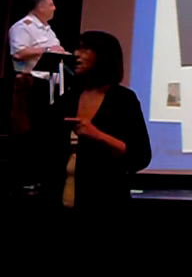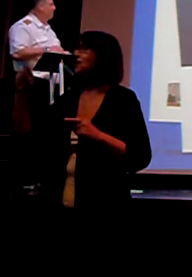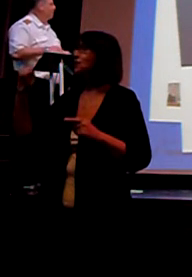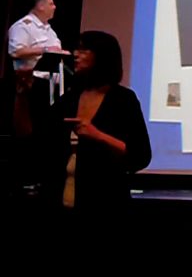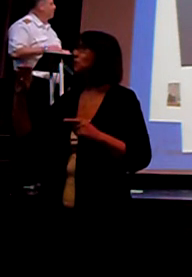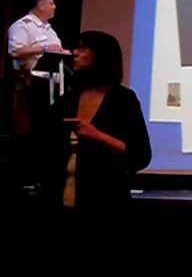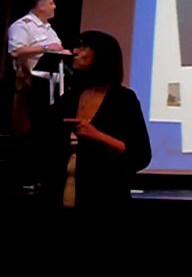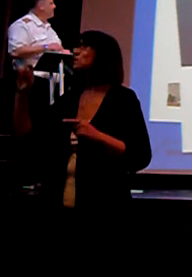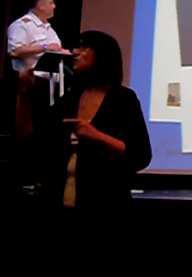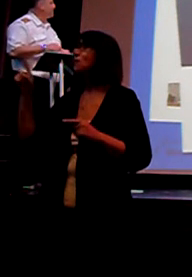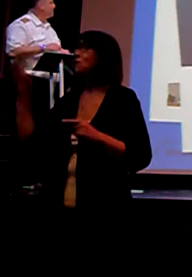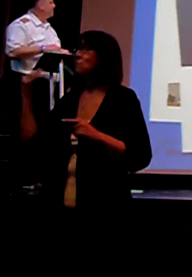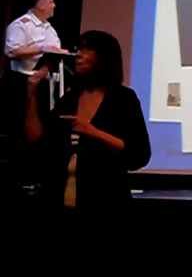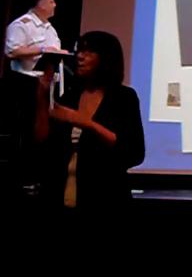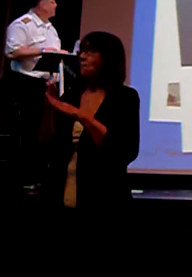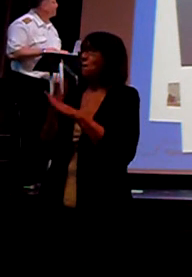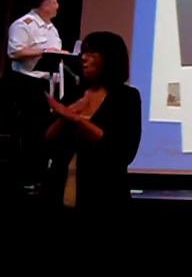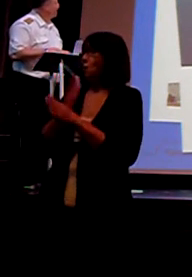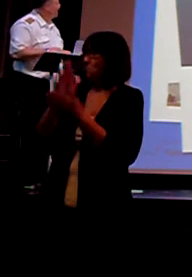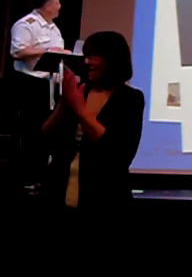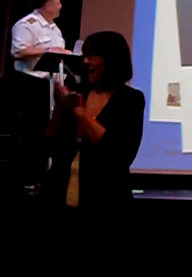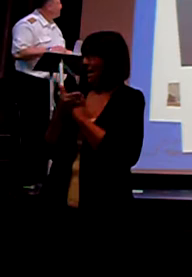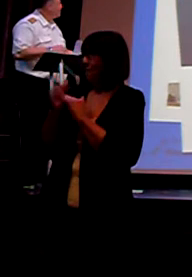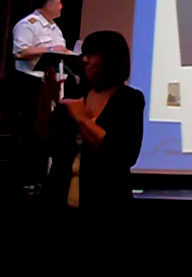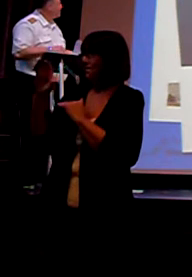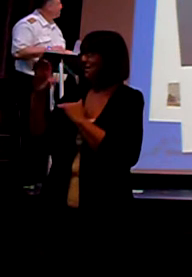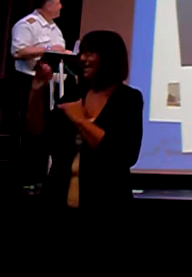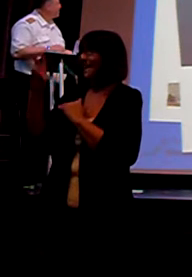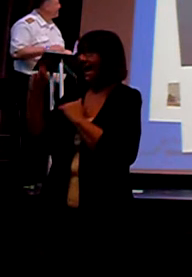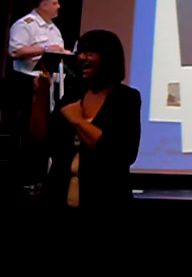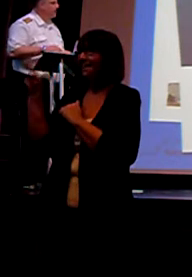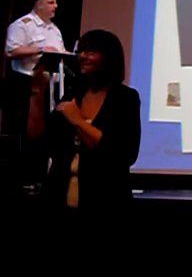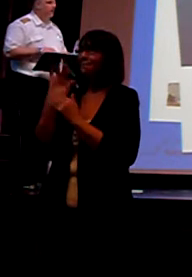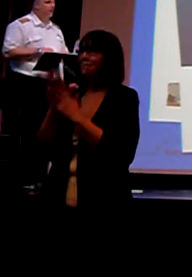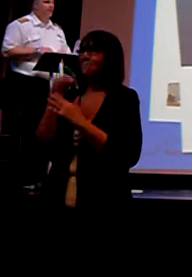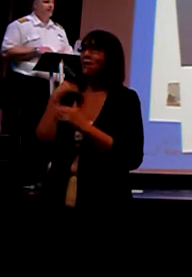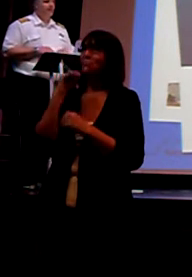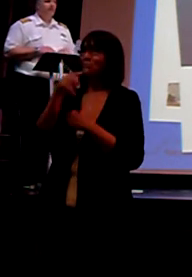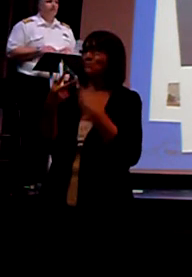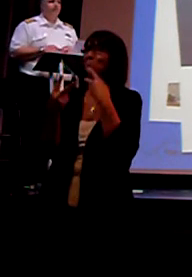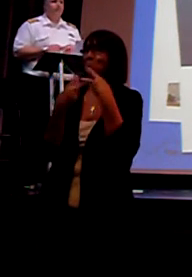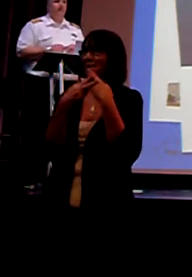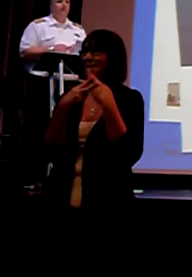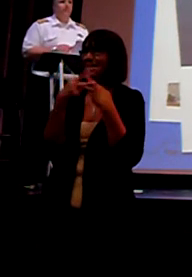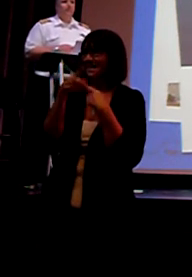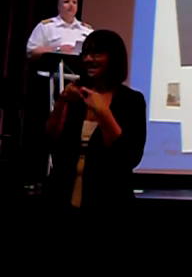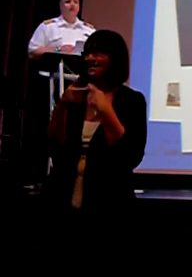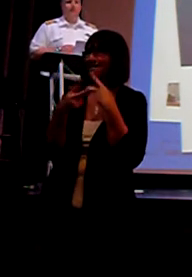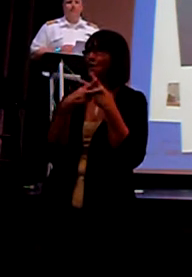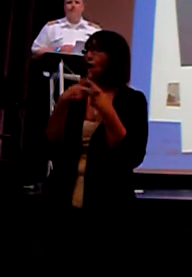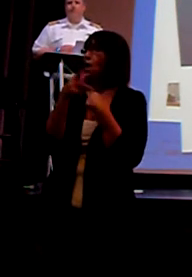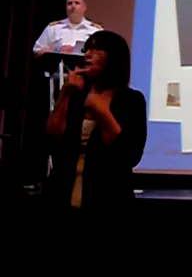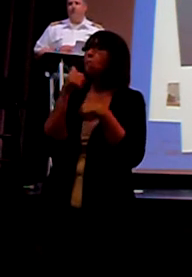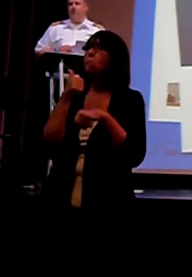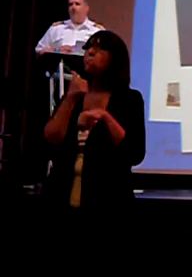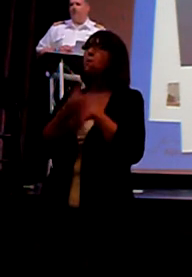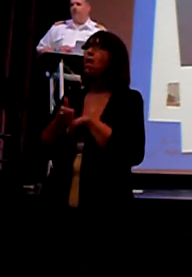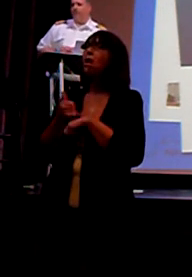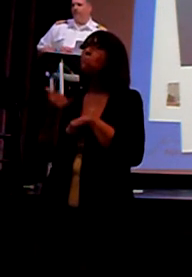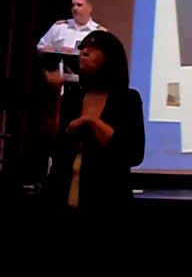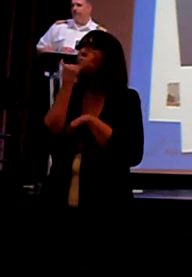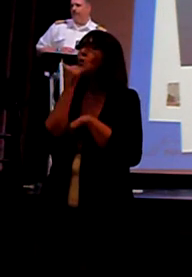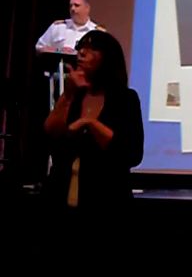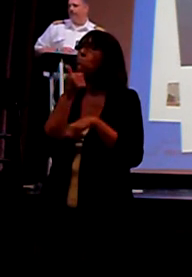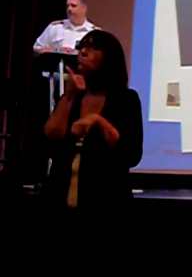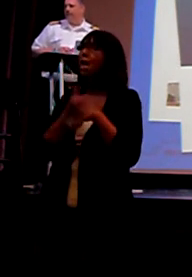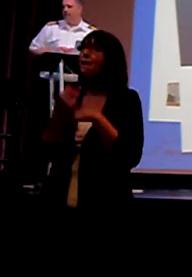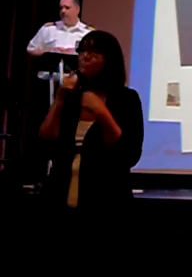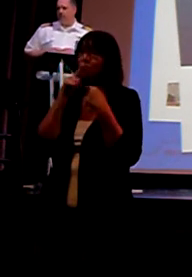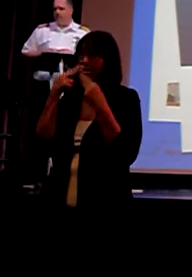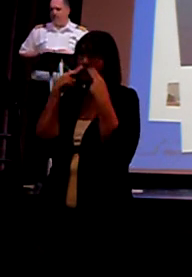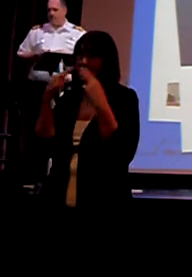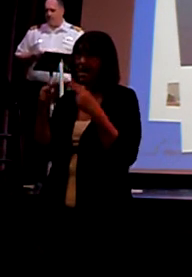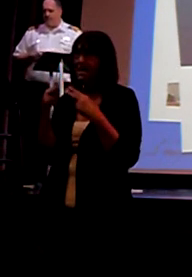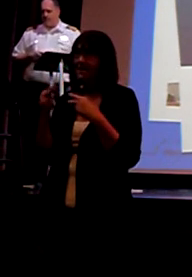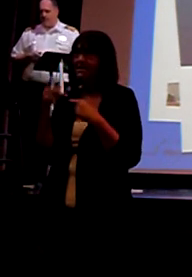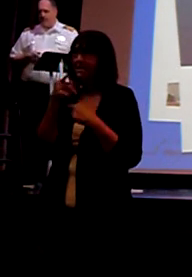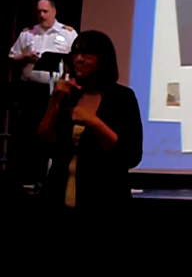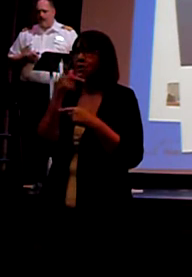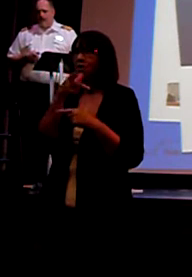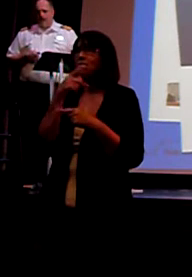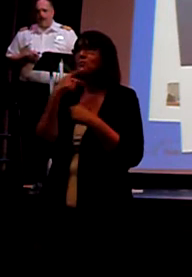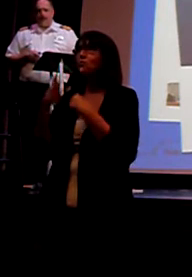or before he was the Count of Monte Cristo, he was in prison here, falsely accused of